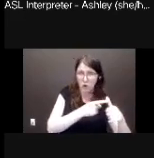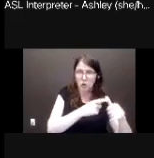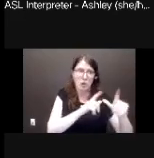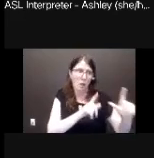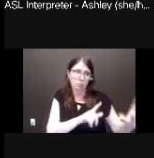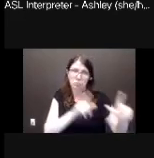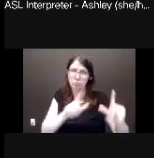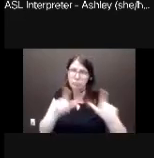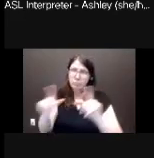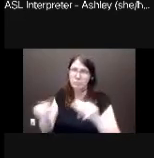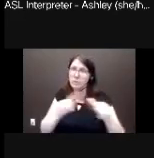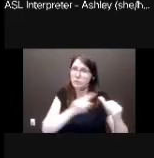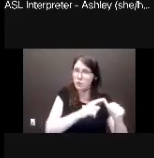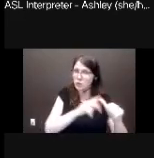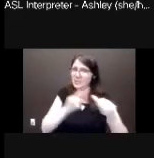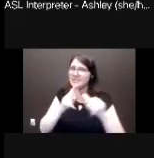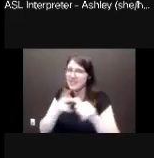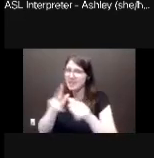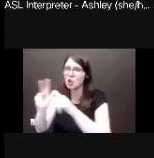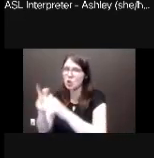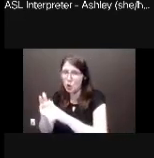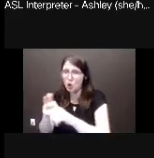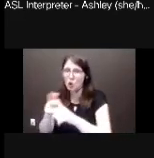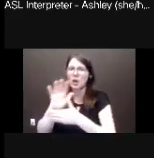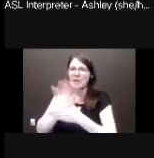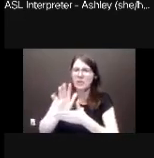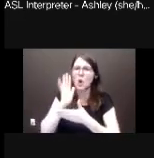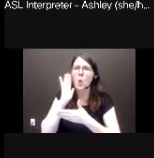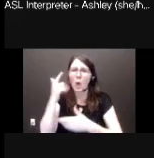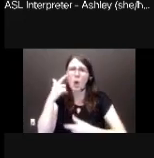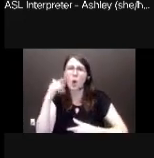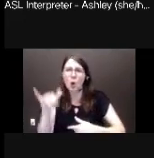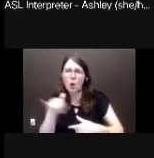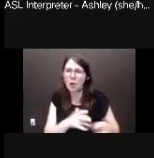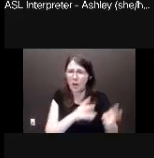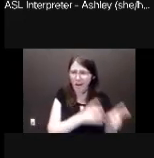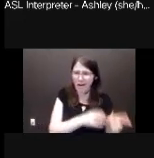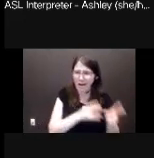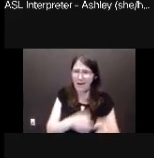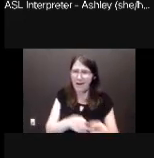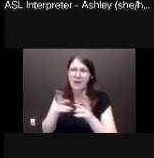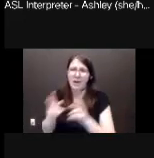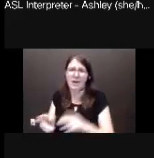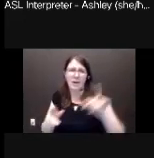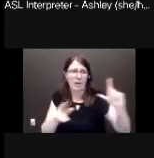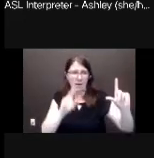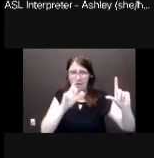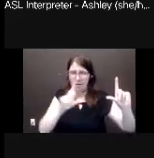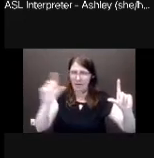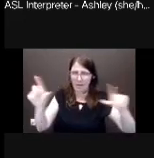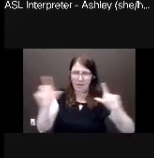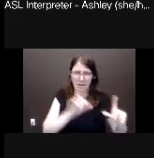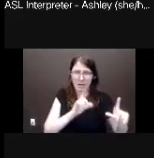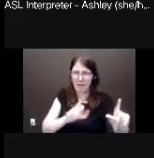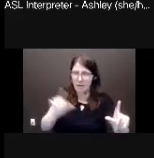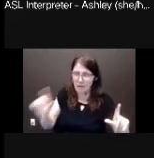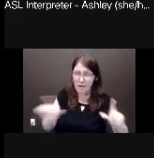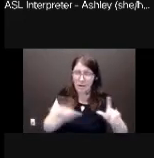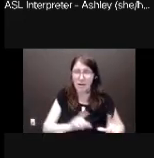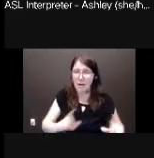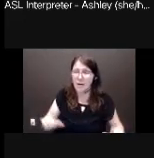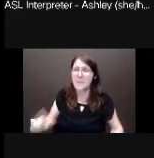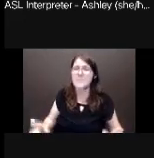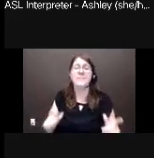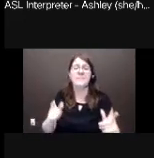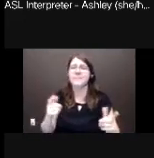just to kind of help organize it. And taking into account what Maxine mentioned with the idea of limit number of audio files